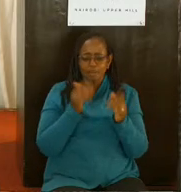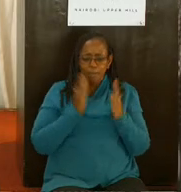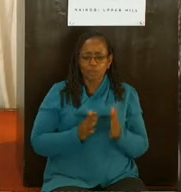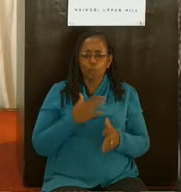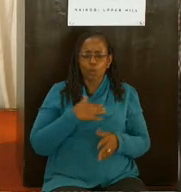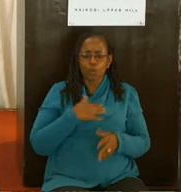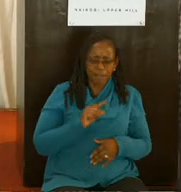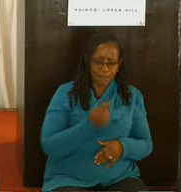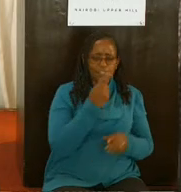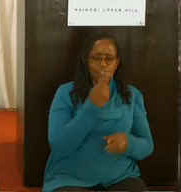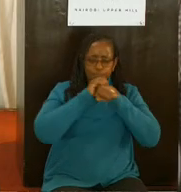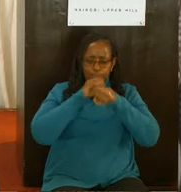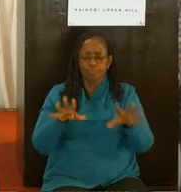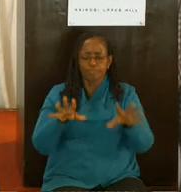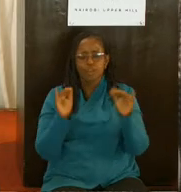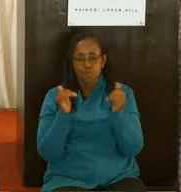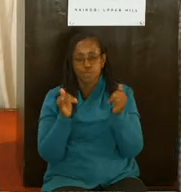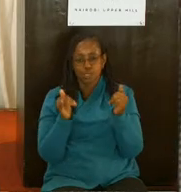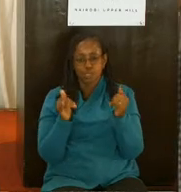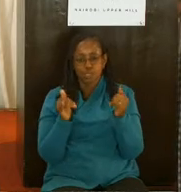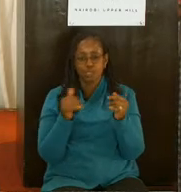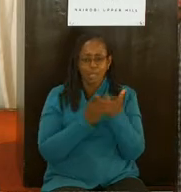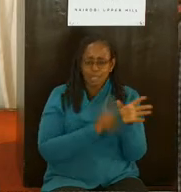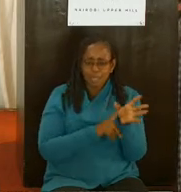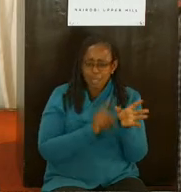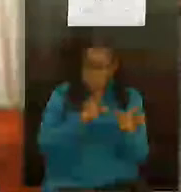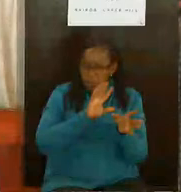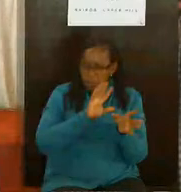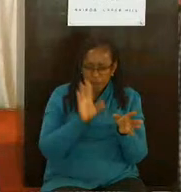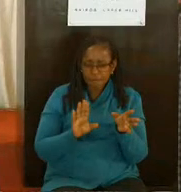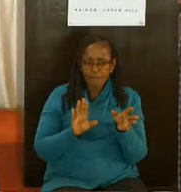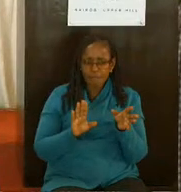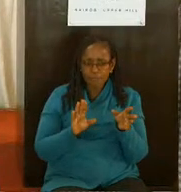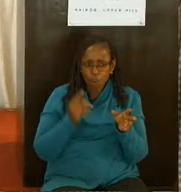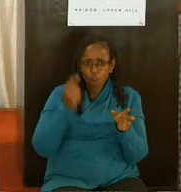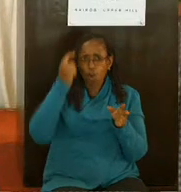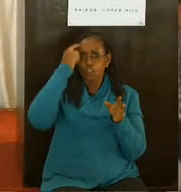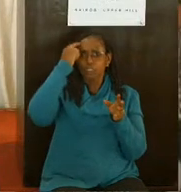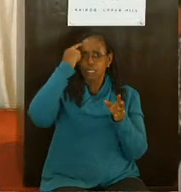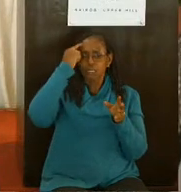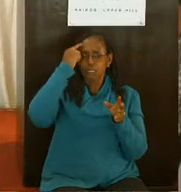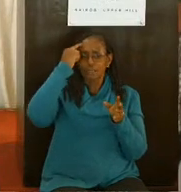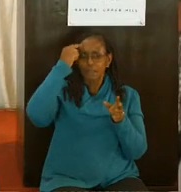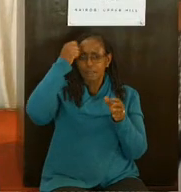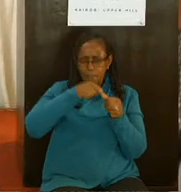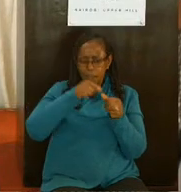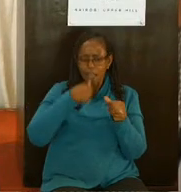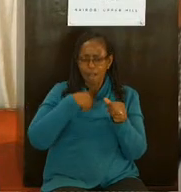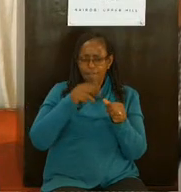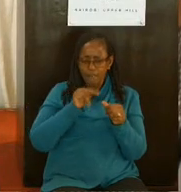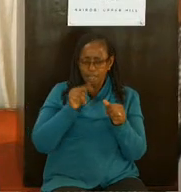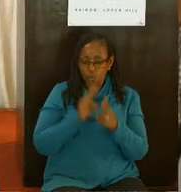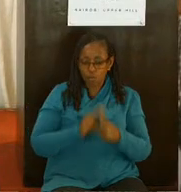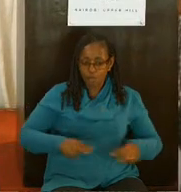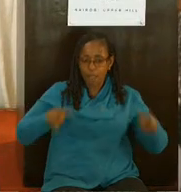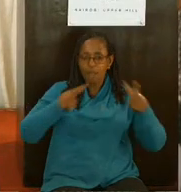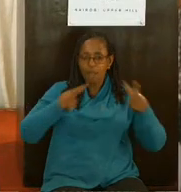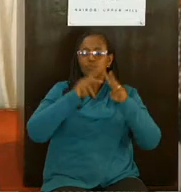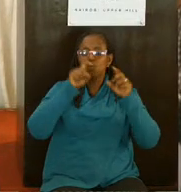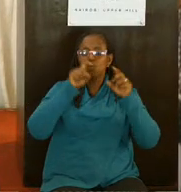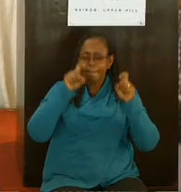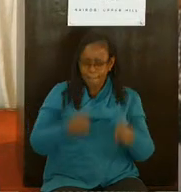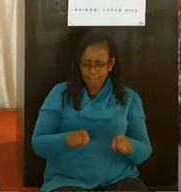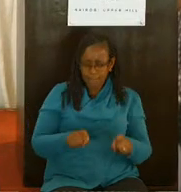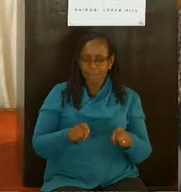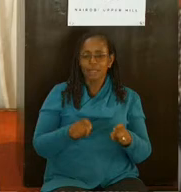and so sometimes we probably don't consciously remember that we have National values that we need to be conscious of when